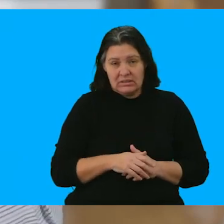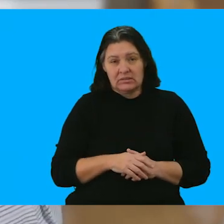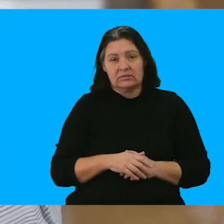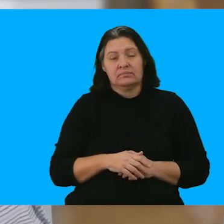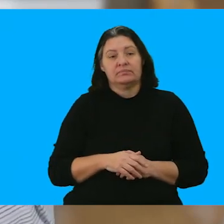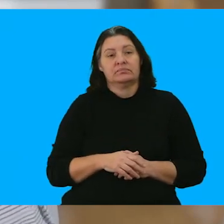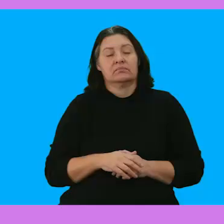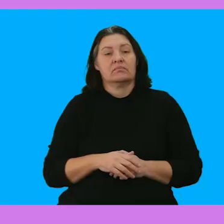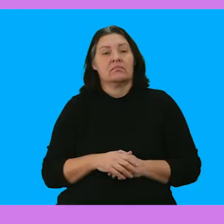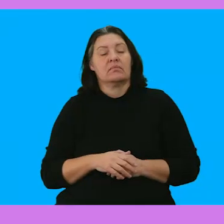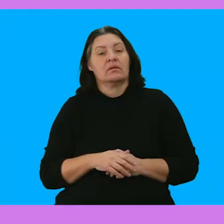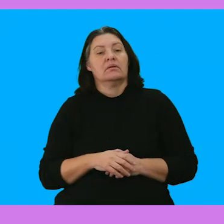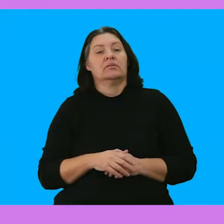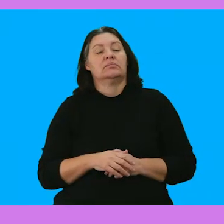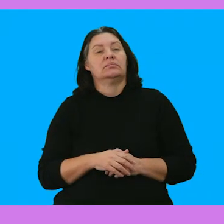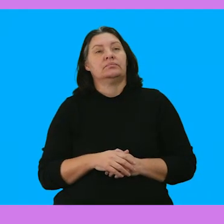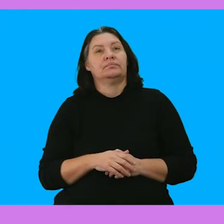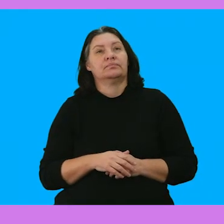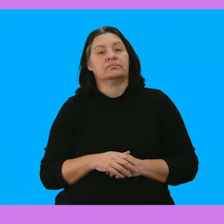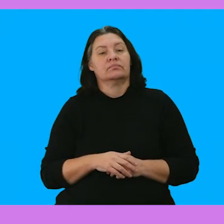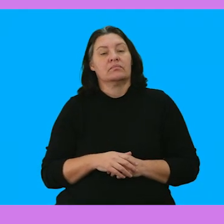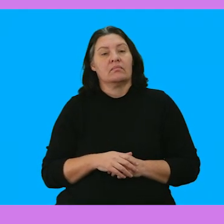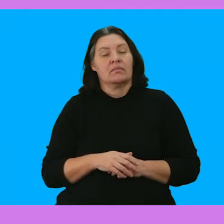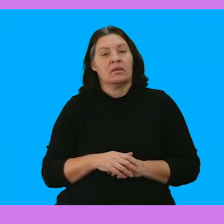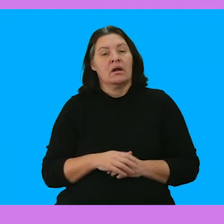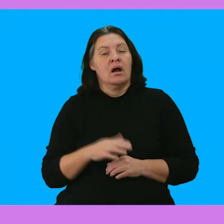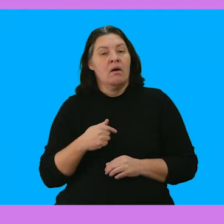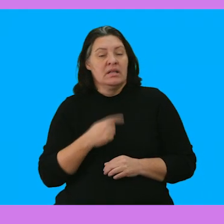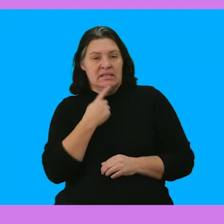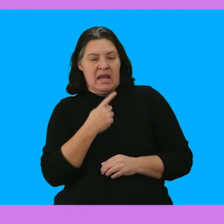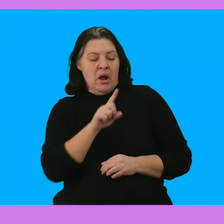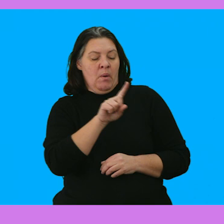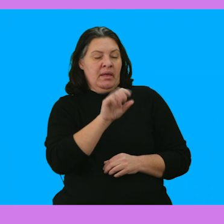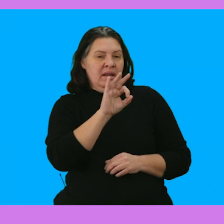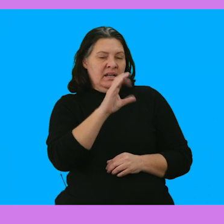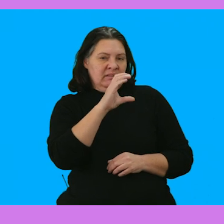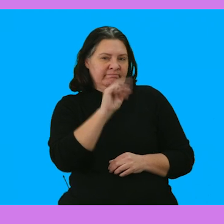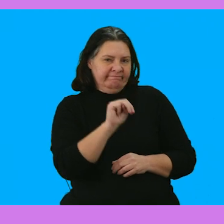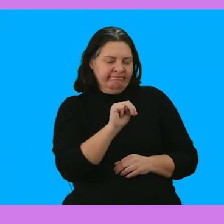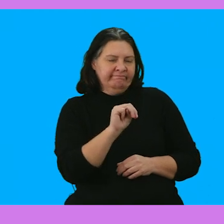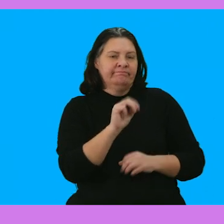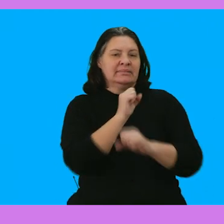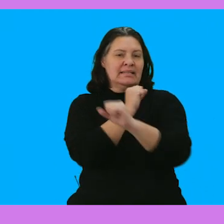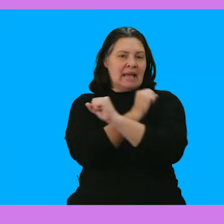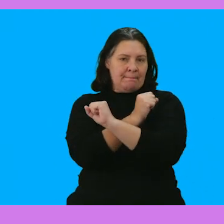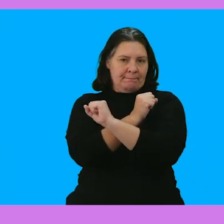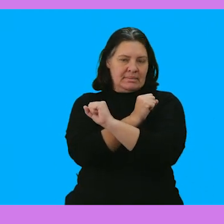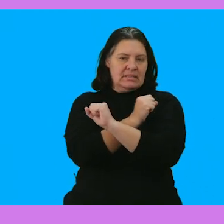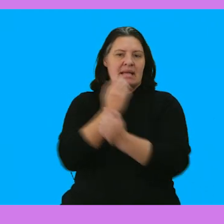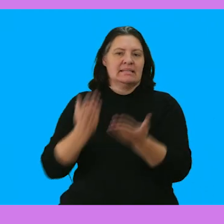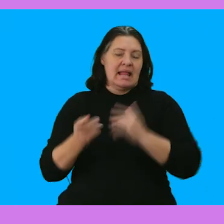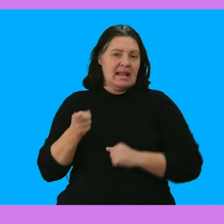start. So first of all, I'll start by indicating that I want to see this 13 centimeters. I'll